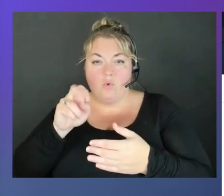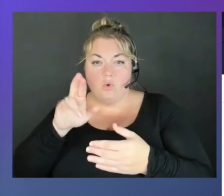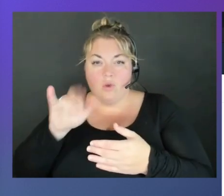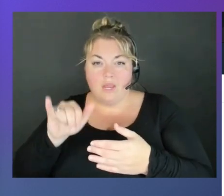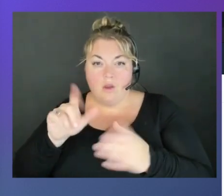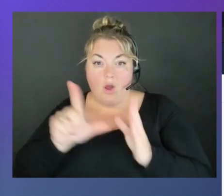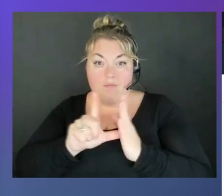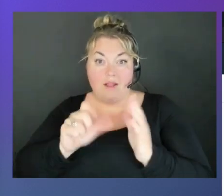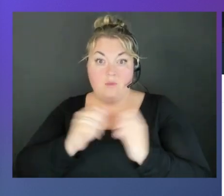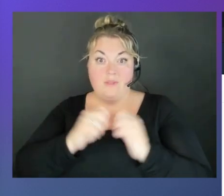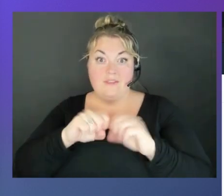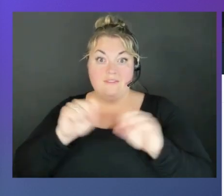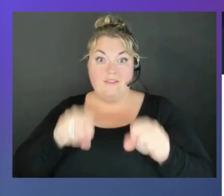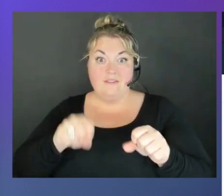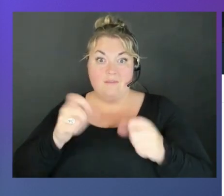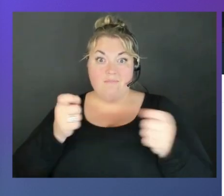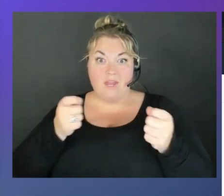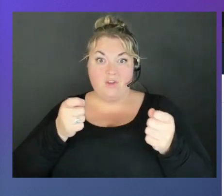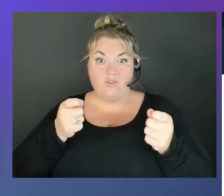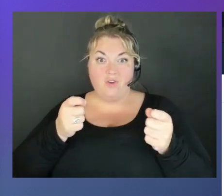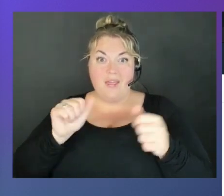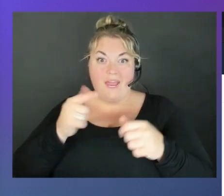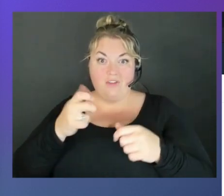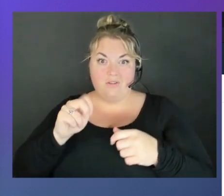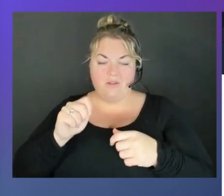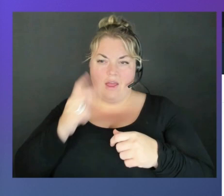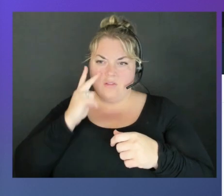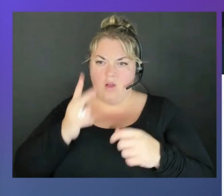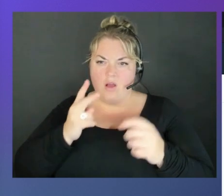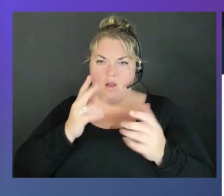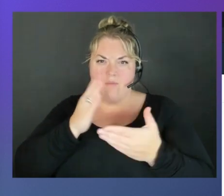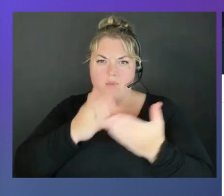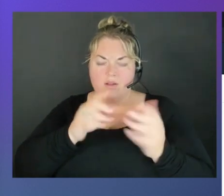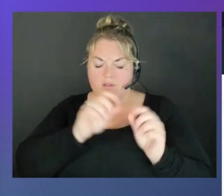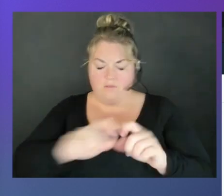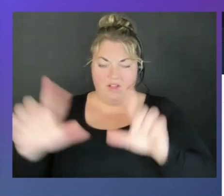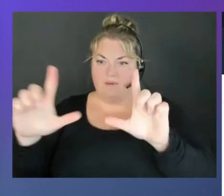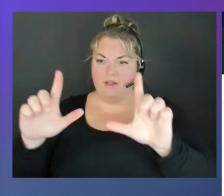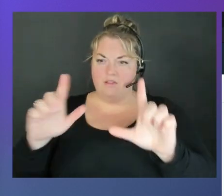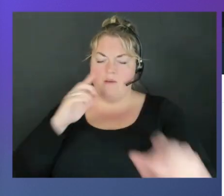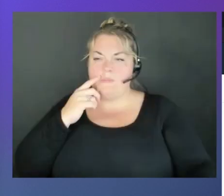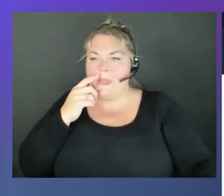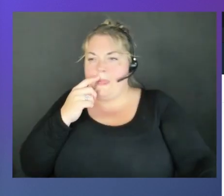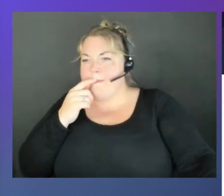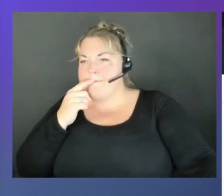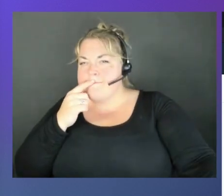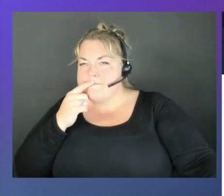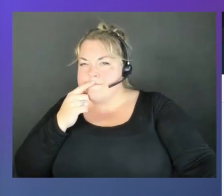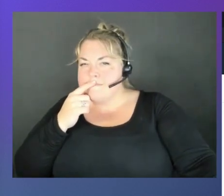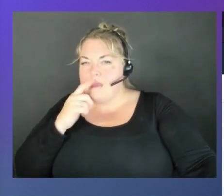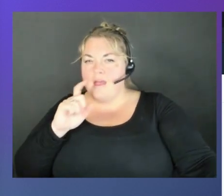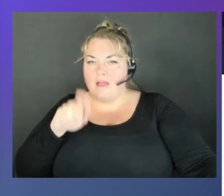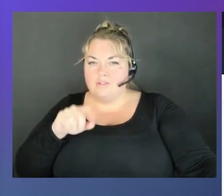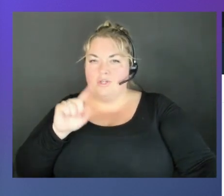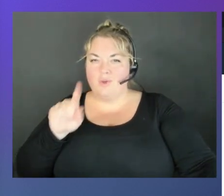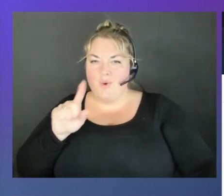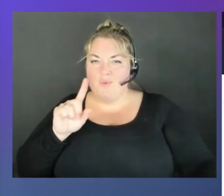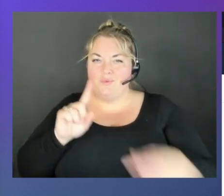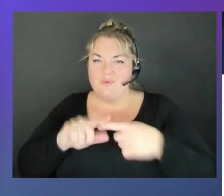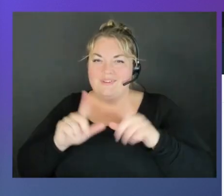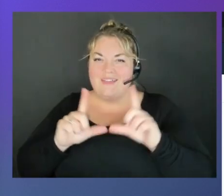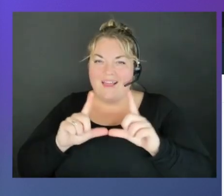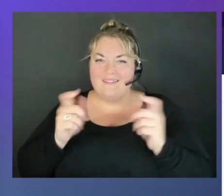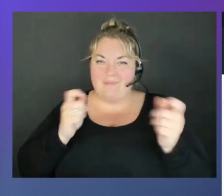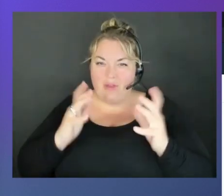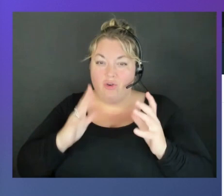saw parts of it go flying by, and I said, I should probably go into License Manager, and I can show you right